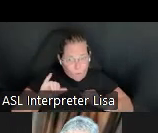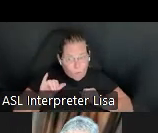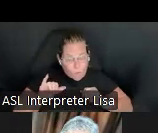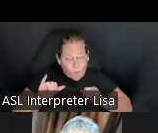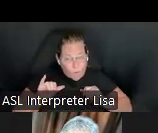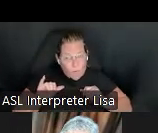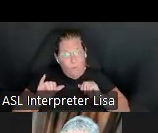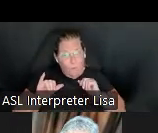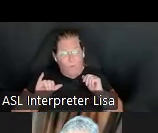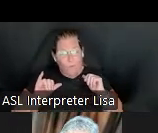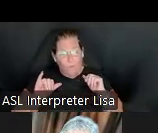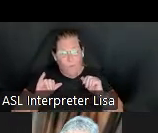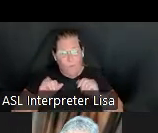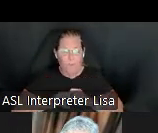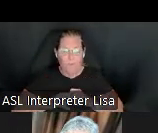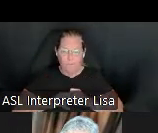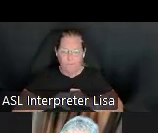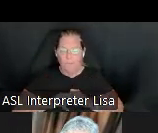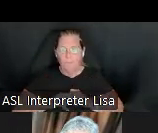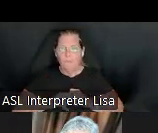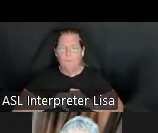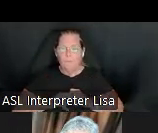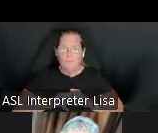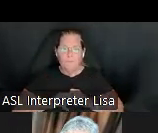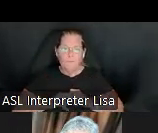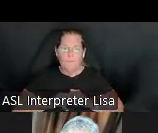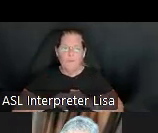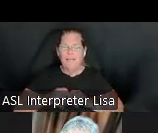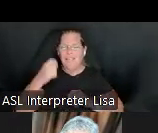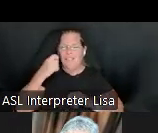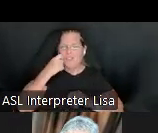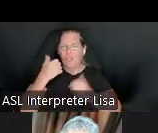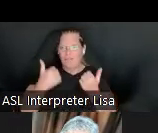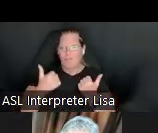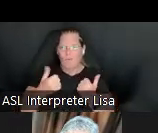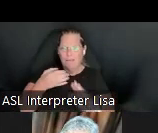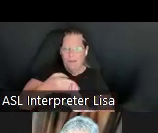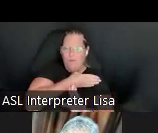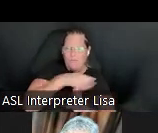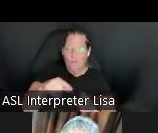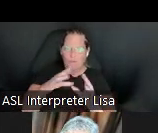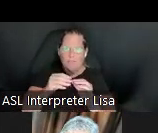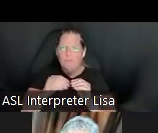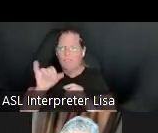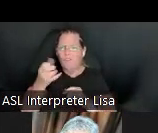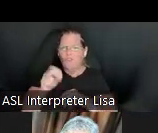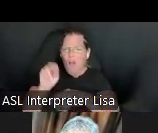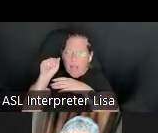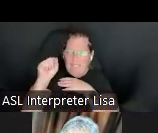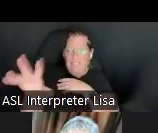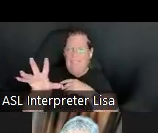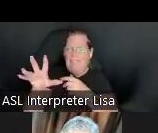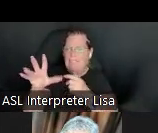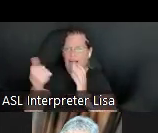Program for adults. Prior to today's session, I sent a bunch of attachments to John. I'm hoping that you guys can